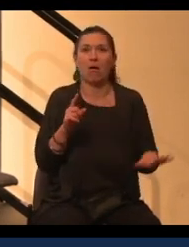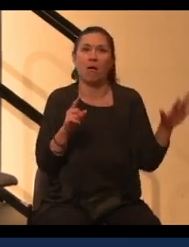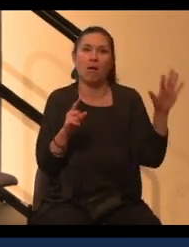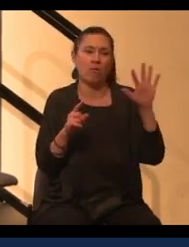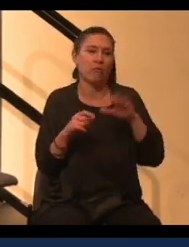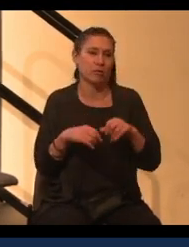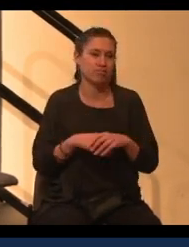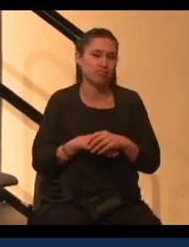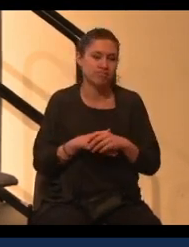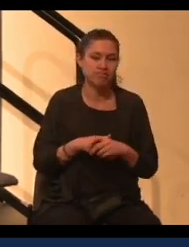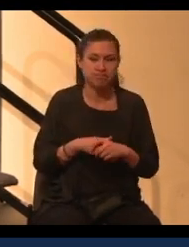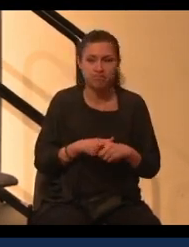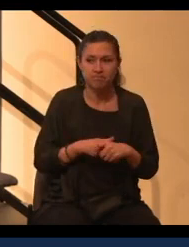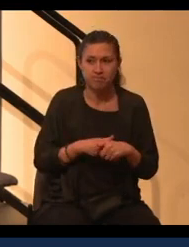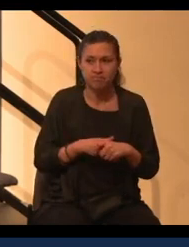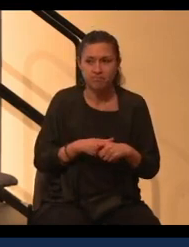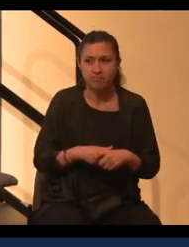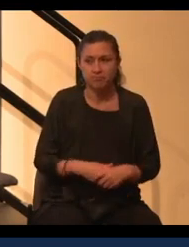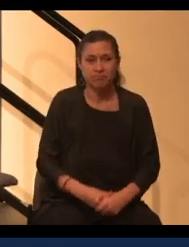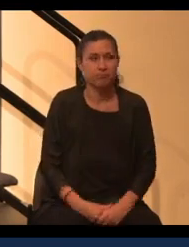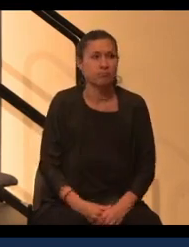diverse locations.